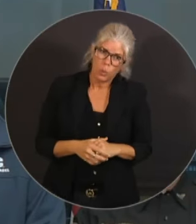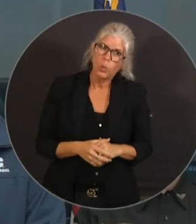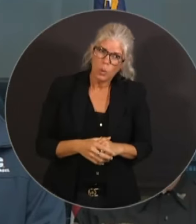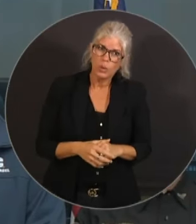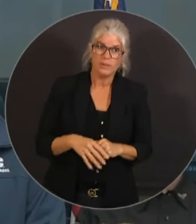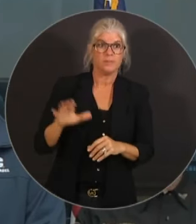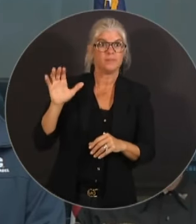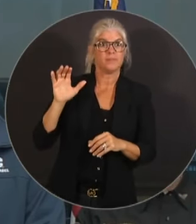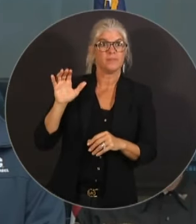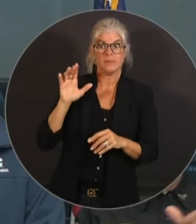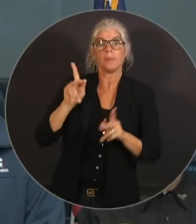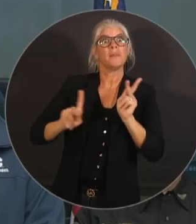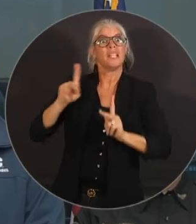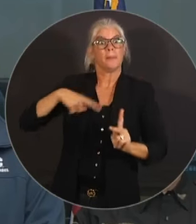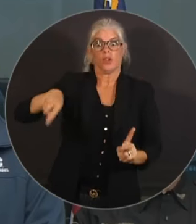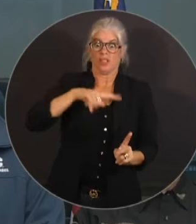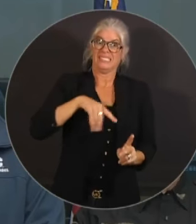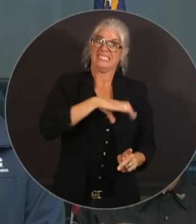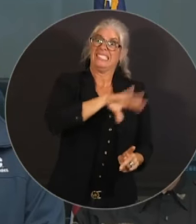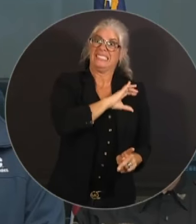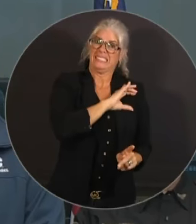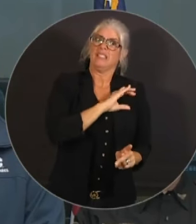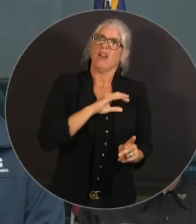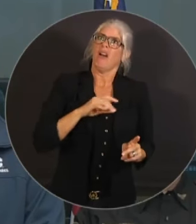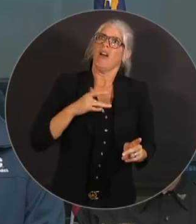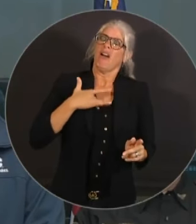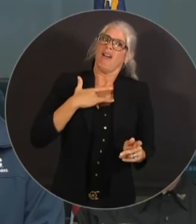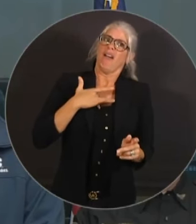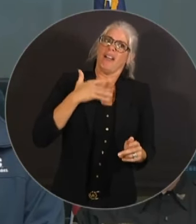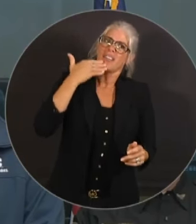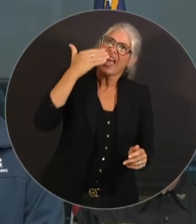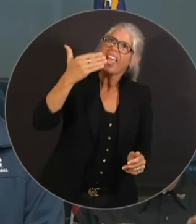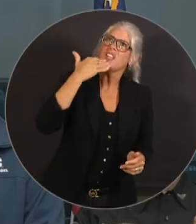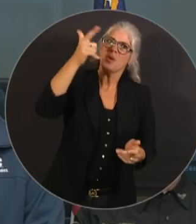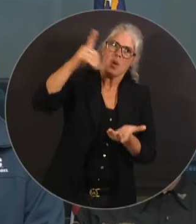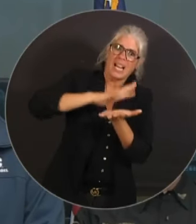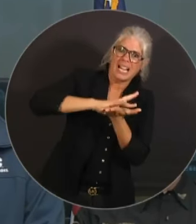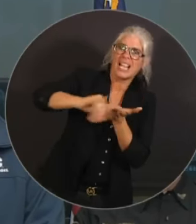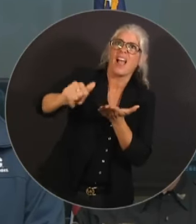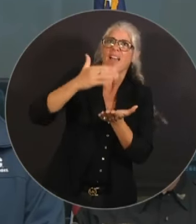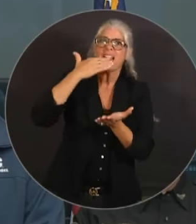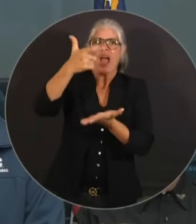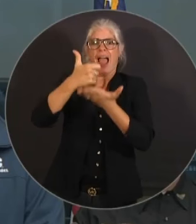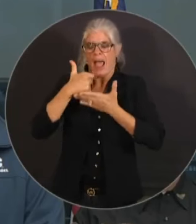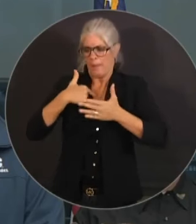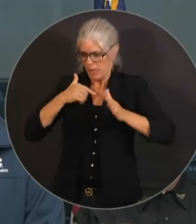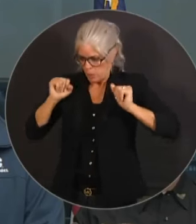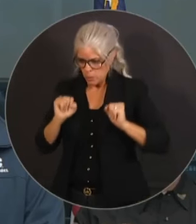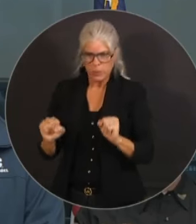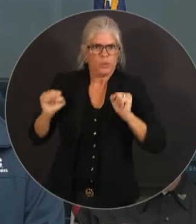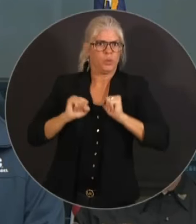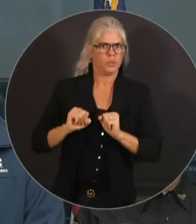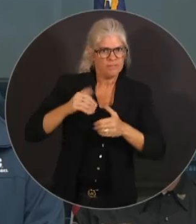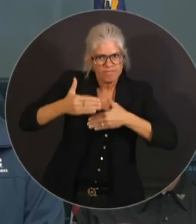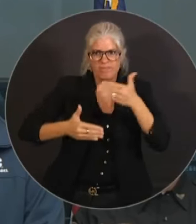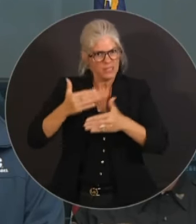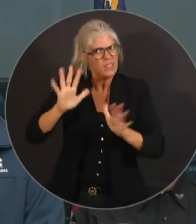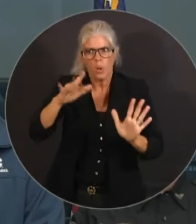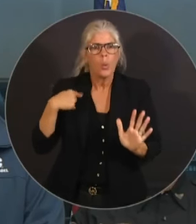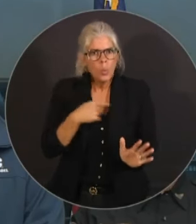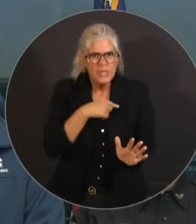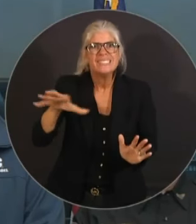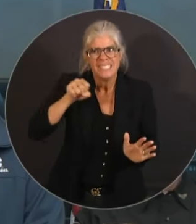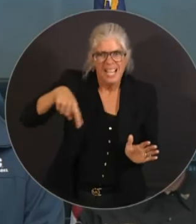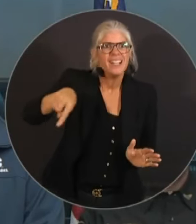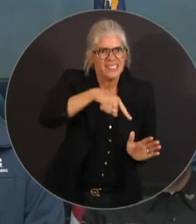for this because it just shows progress and it shows that we're taking it seriously. So I think it's going to end up making a